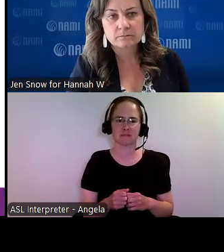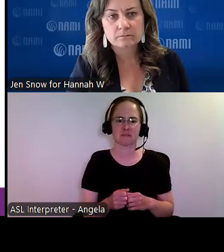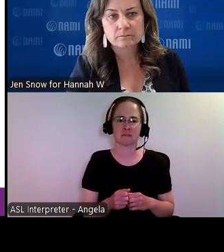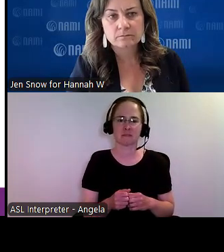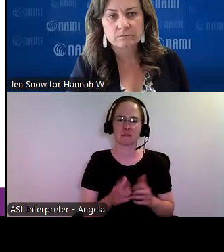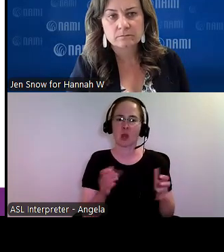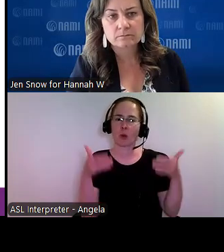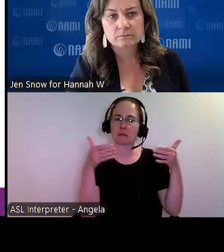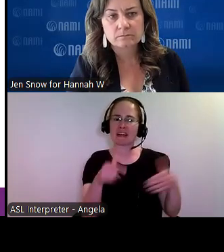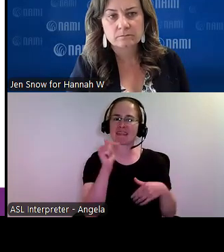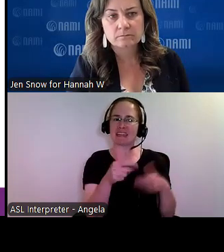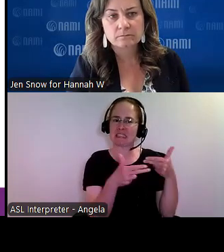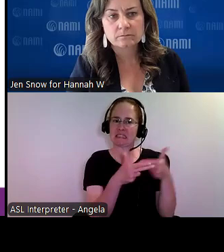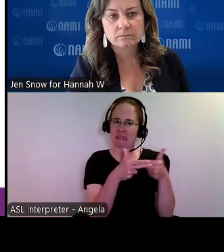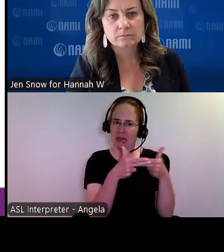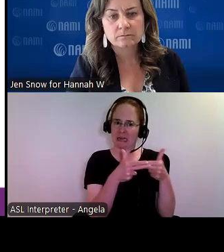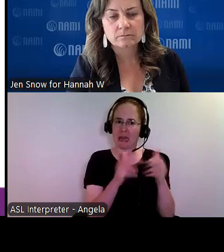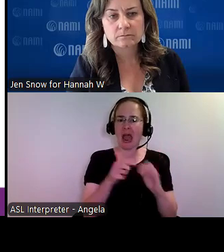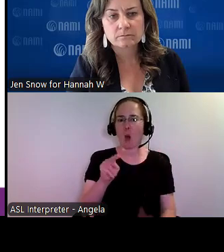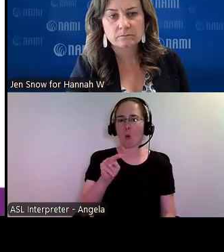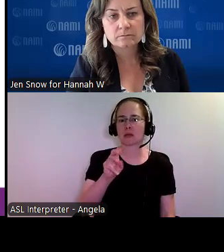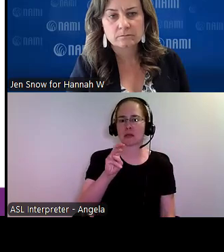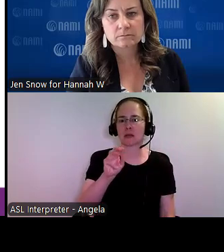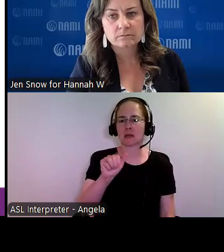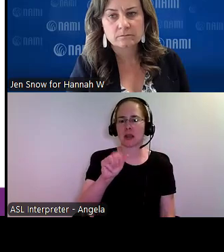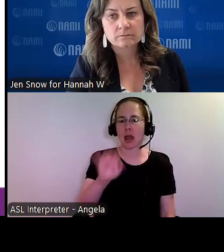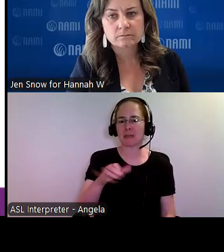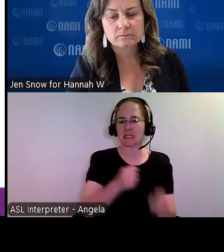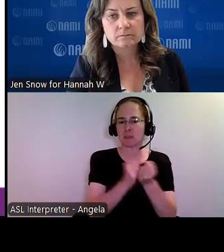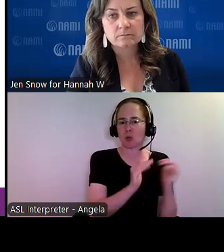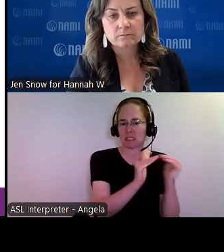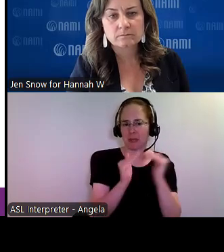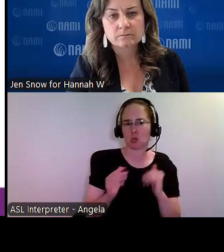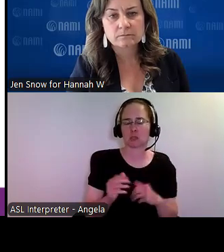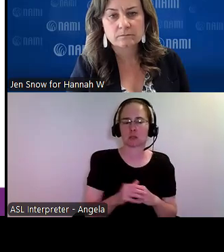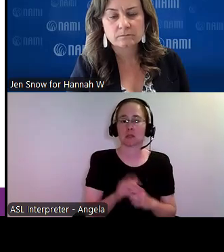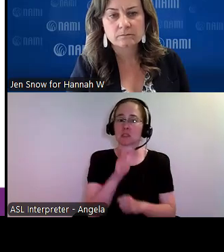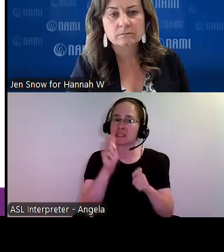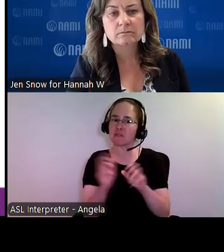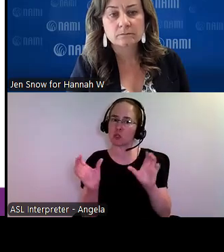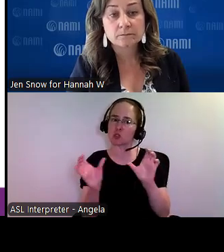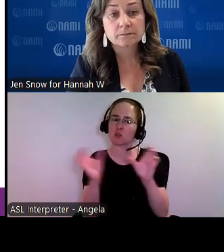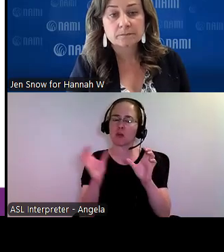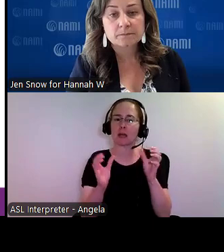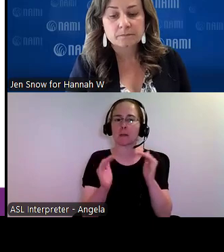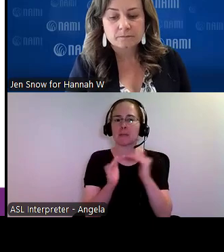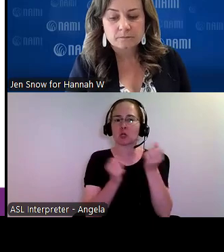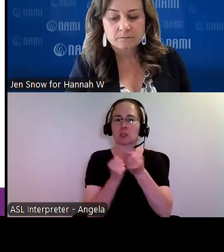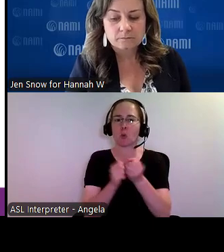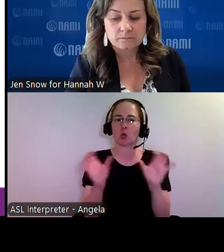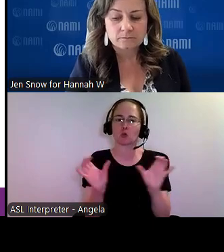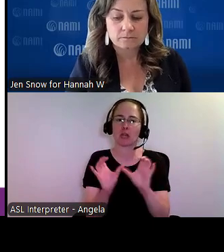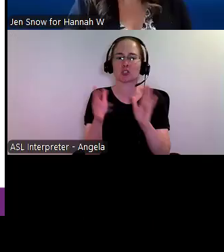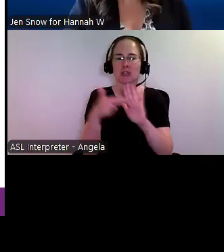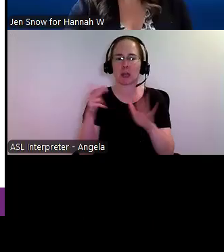about what NAMI is doing to support peers, and then specifically to the certified peer support credentialing process, because I think this is a little bit different